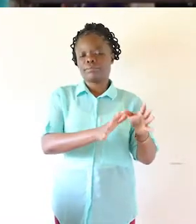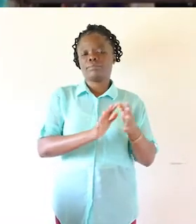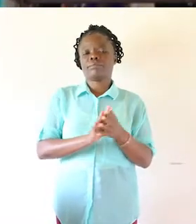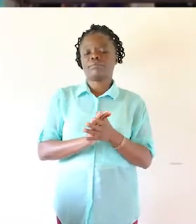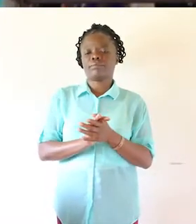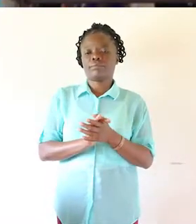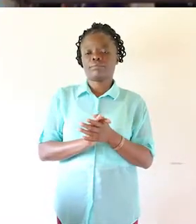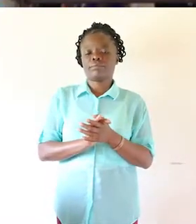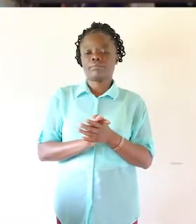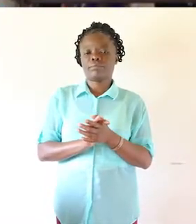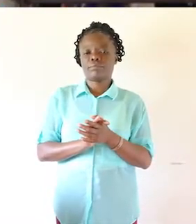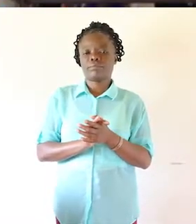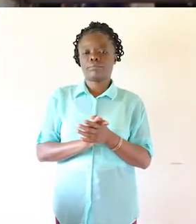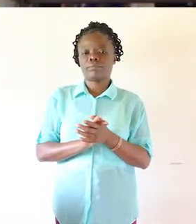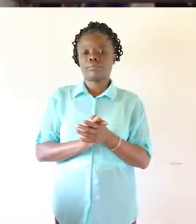this is the back,